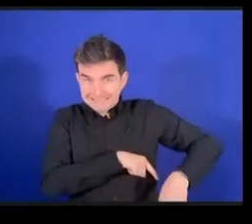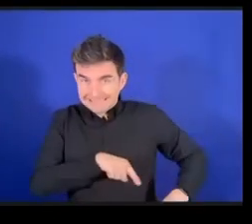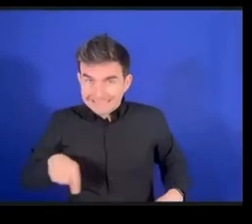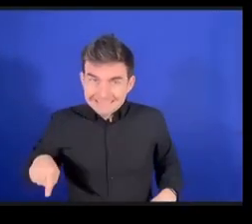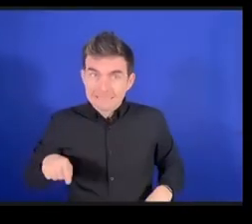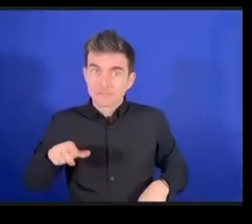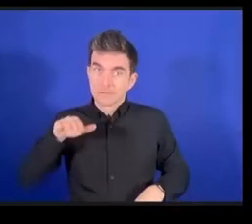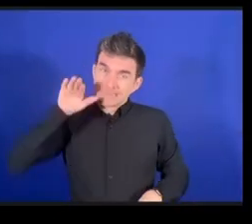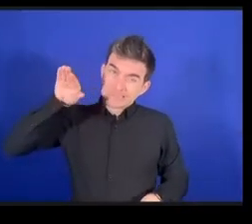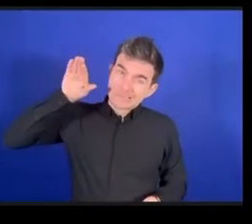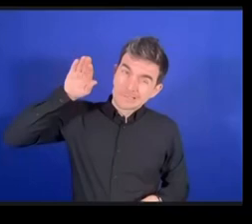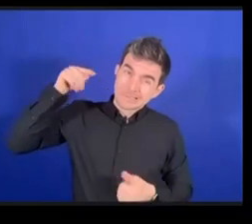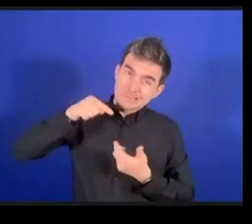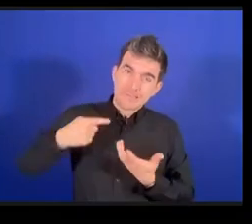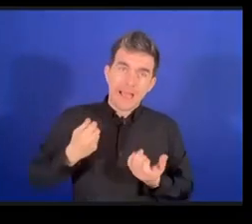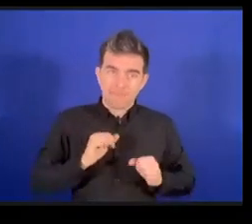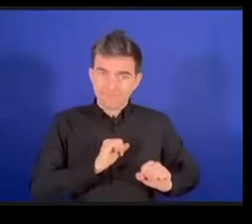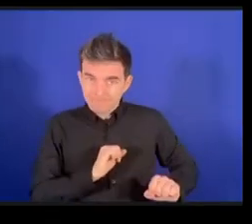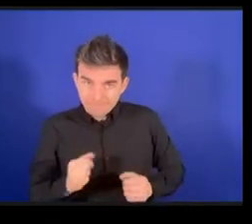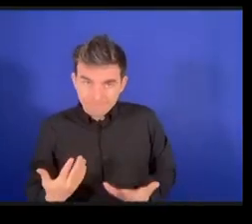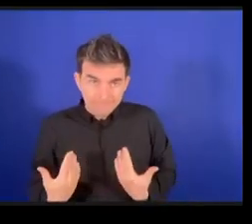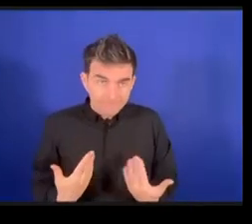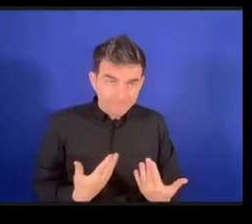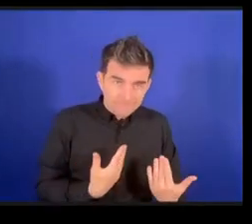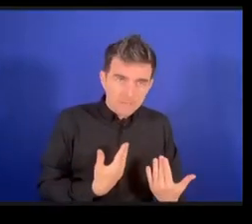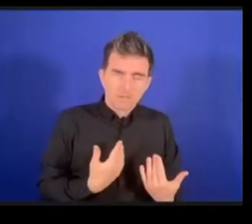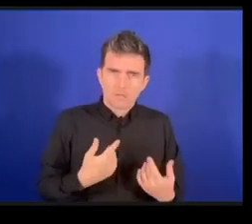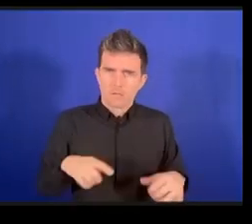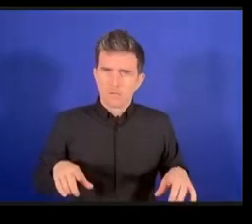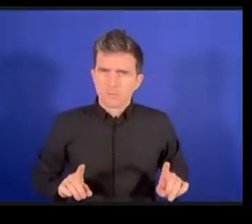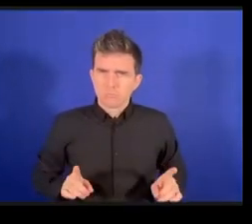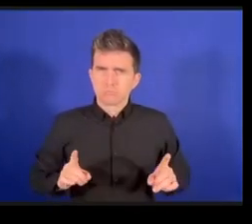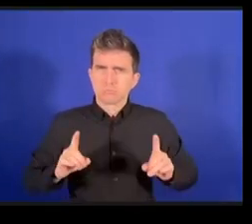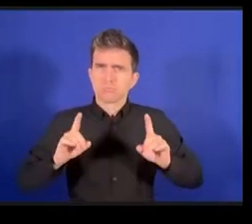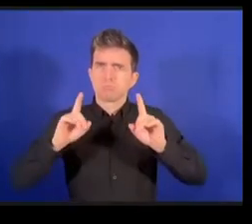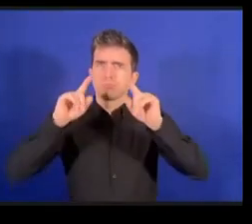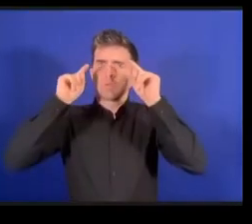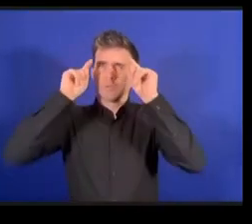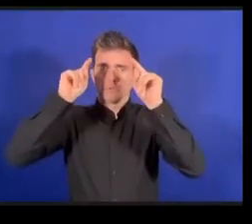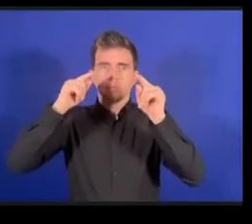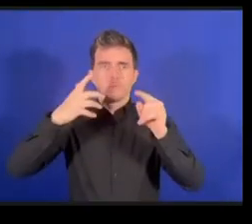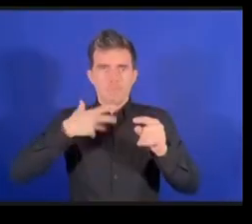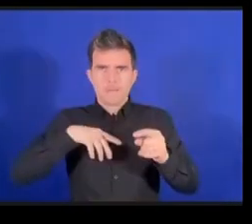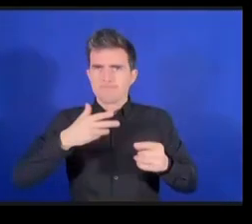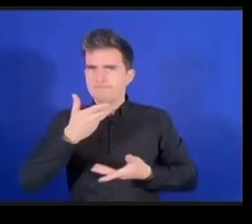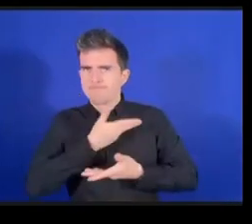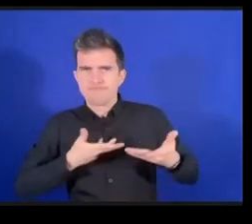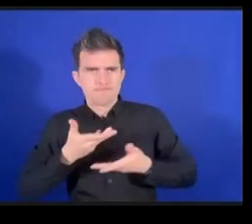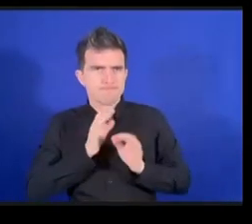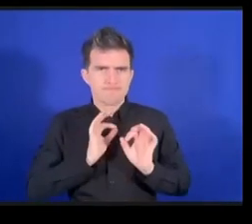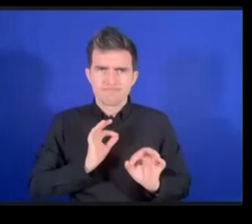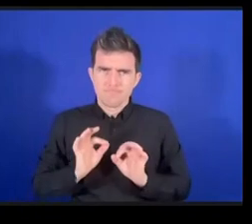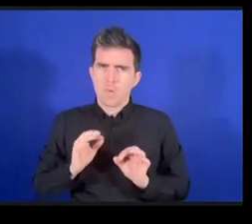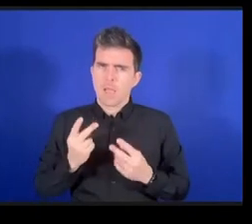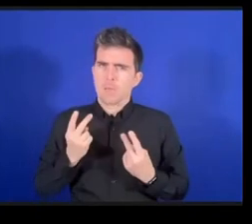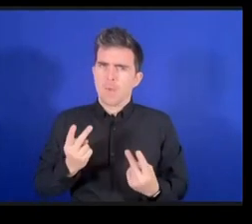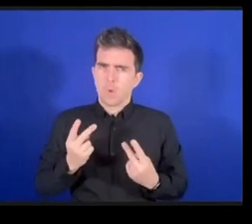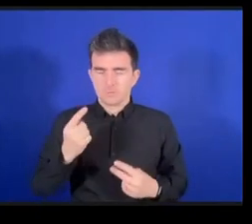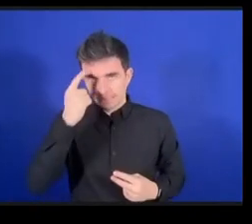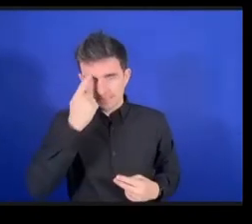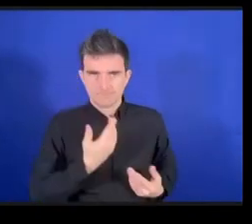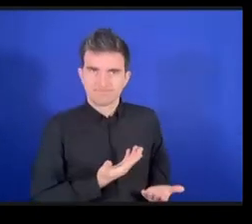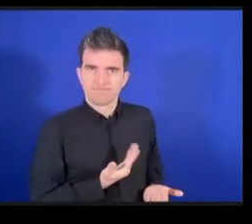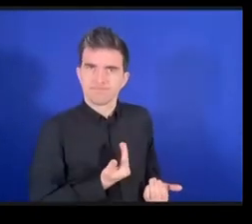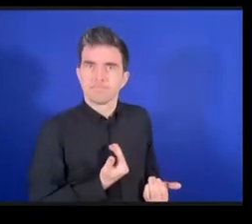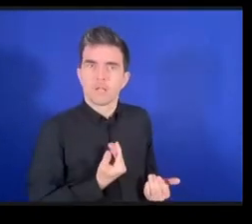advises to the GDC as well as and and also for shaping the futur of the internet they